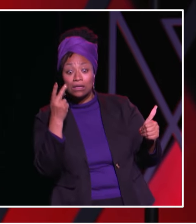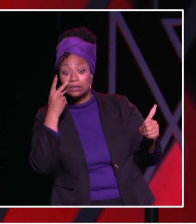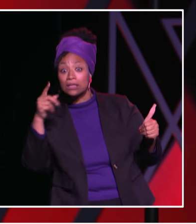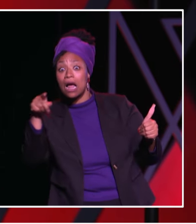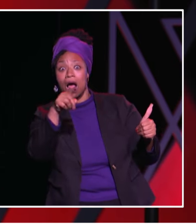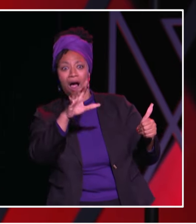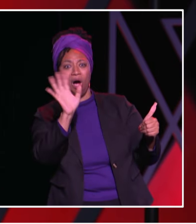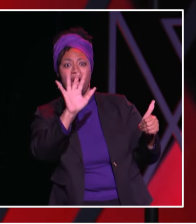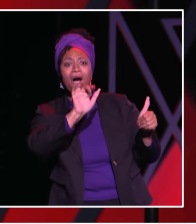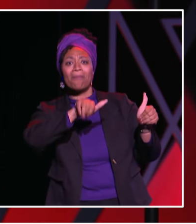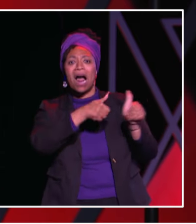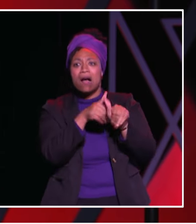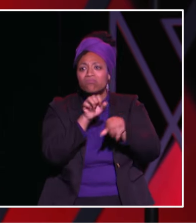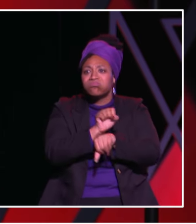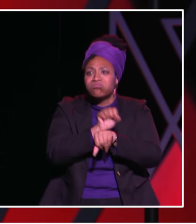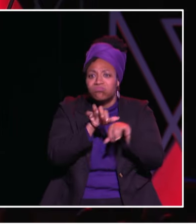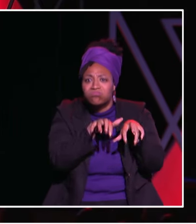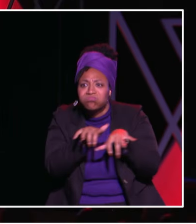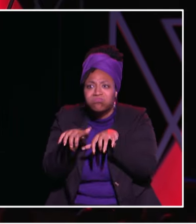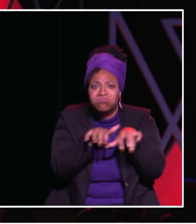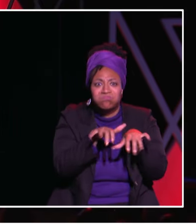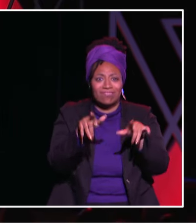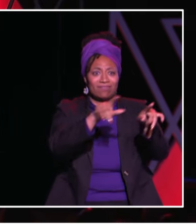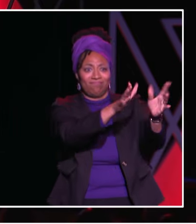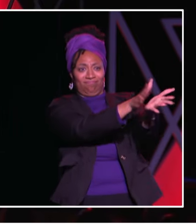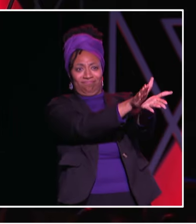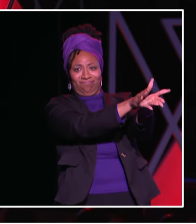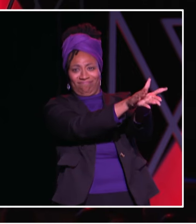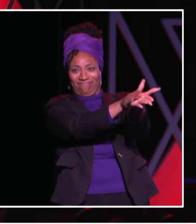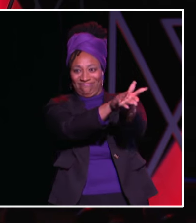a huge round of applause?